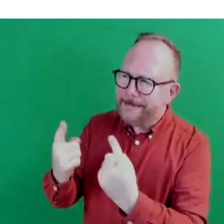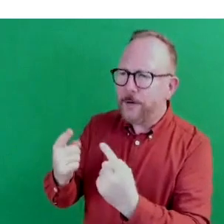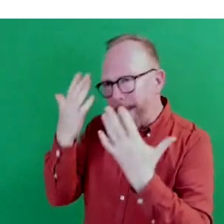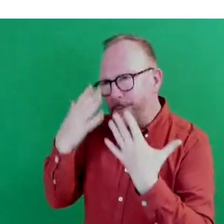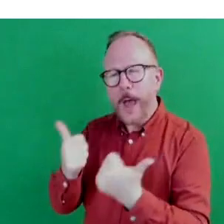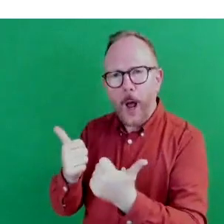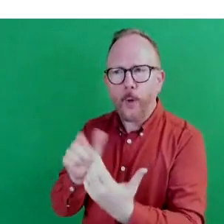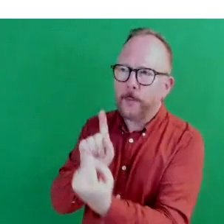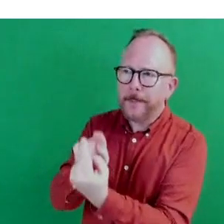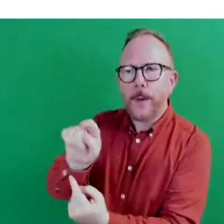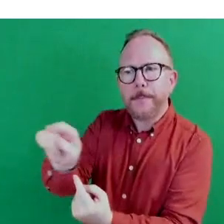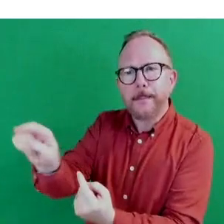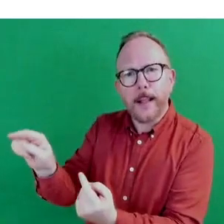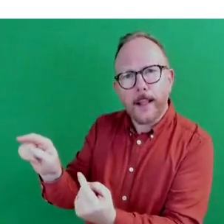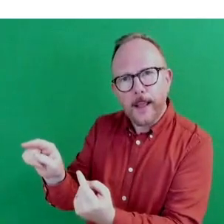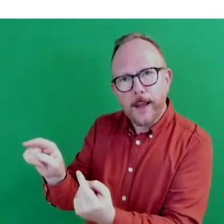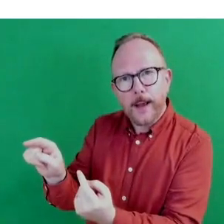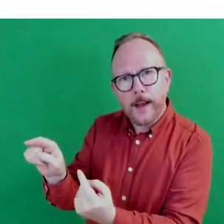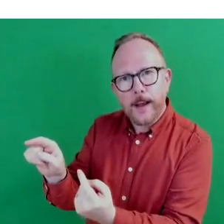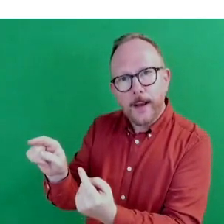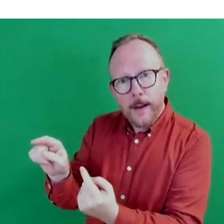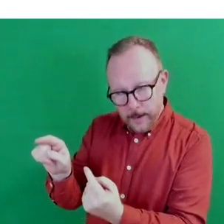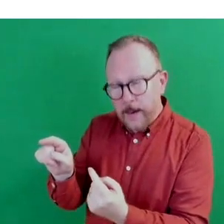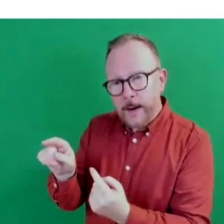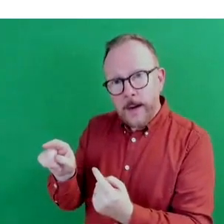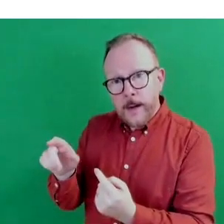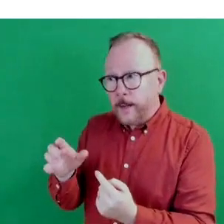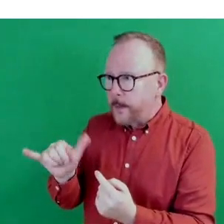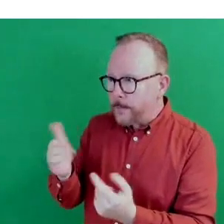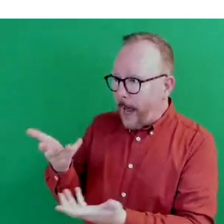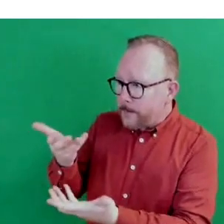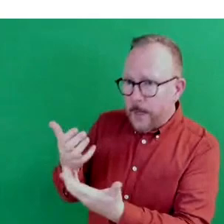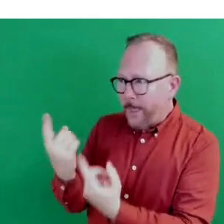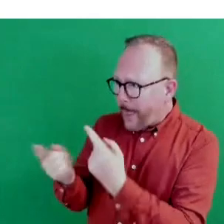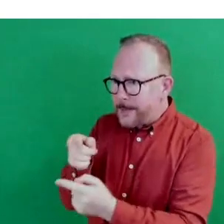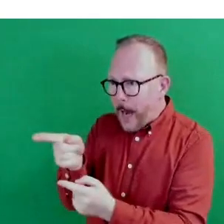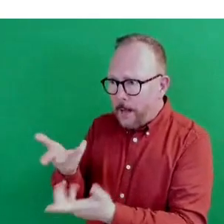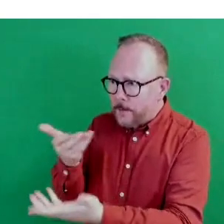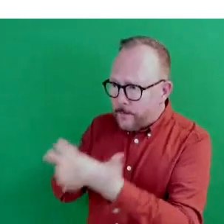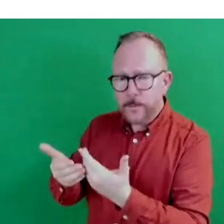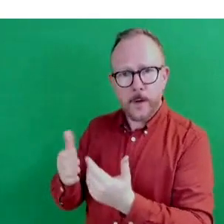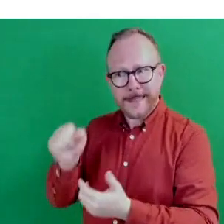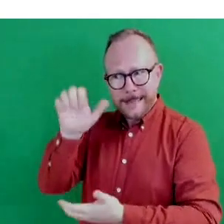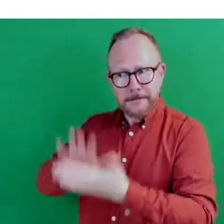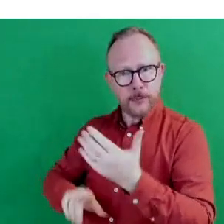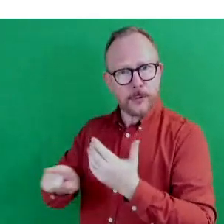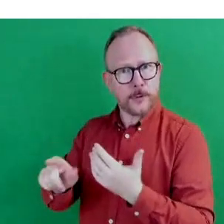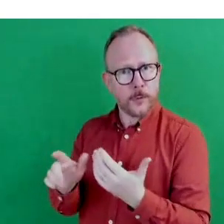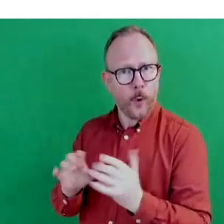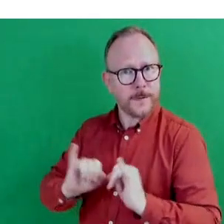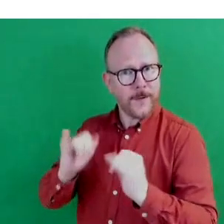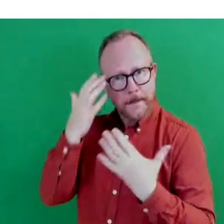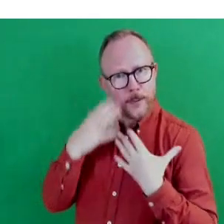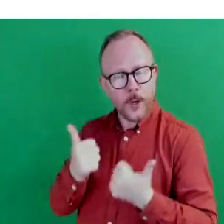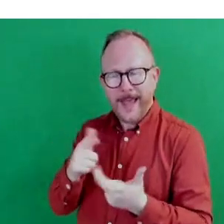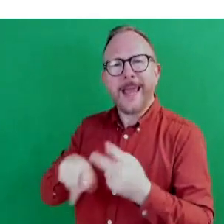is hearing first person narratives and lived experience of serious mental health problems, because I think understanding those problems from